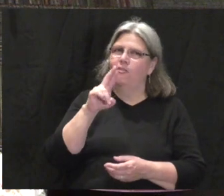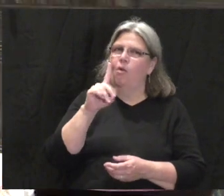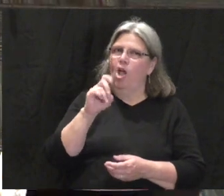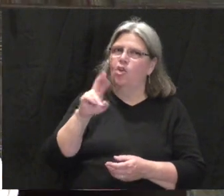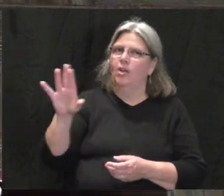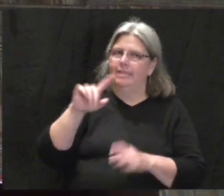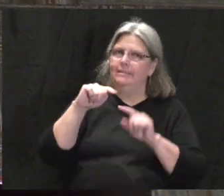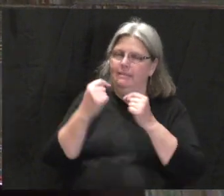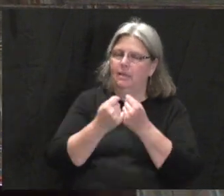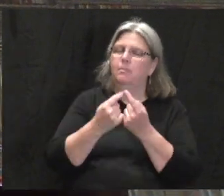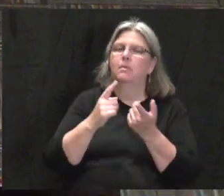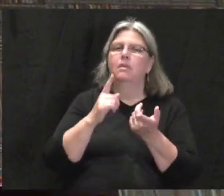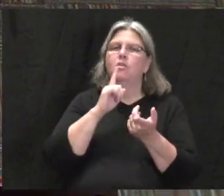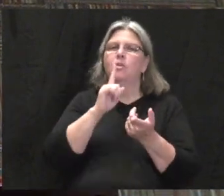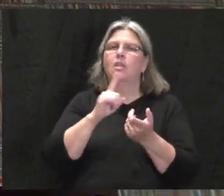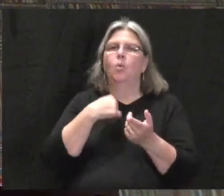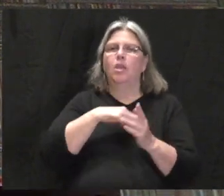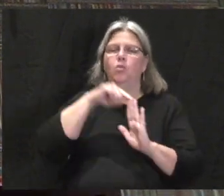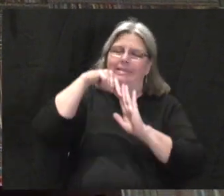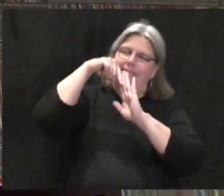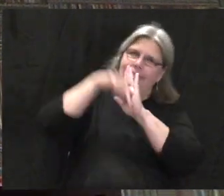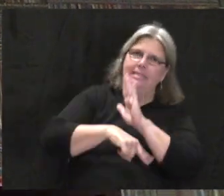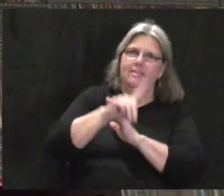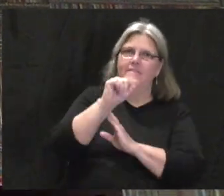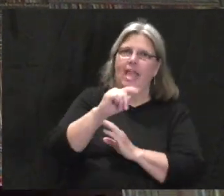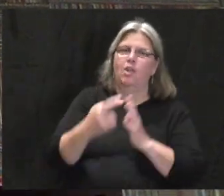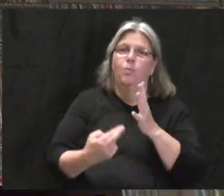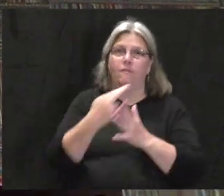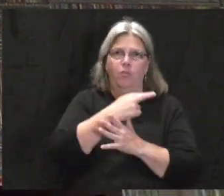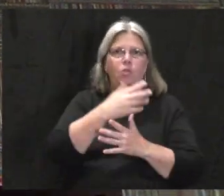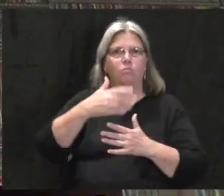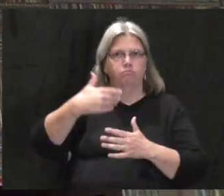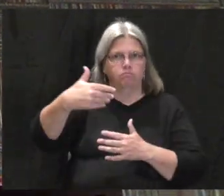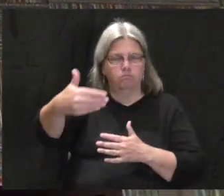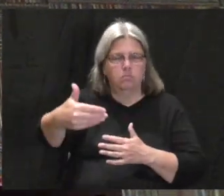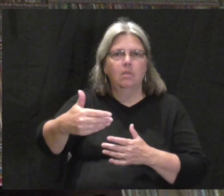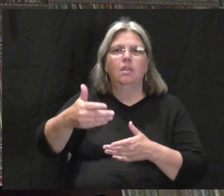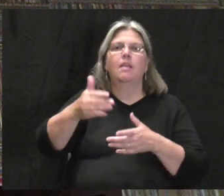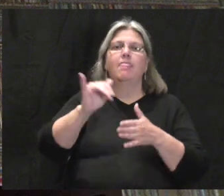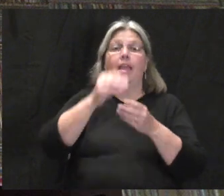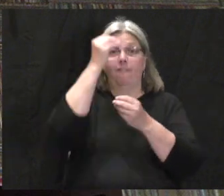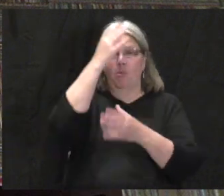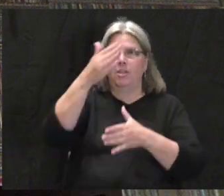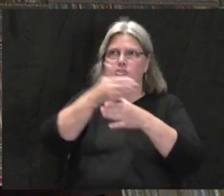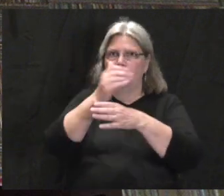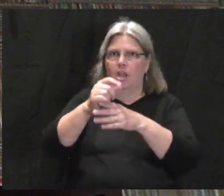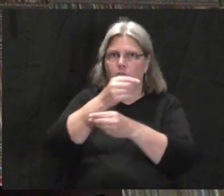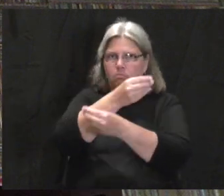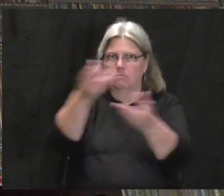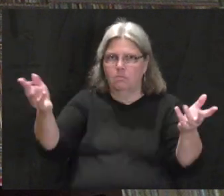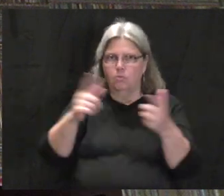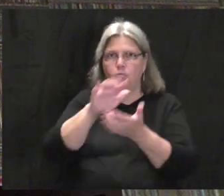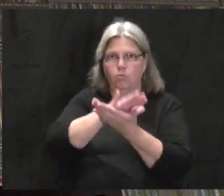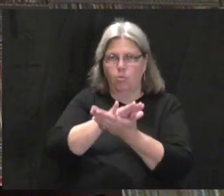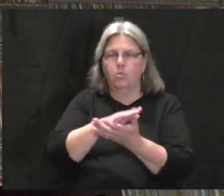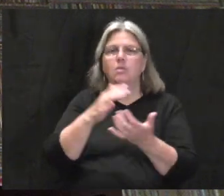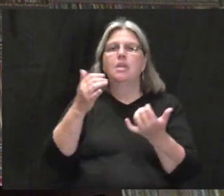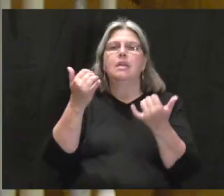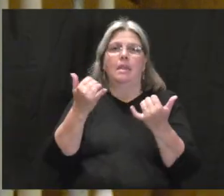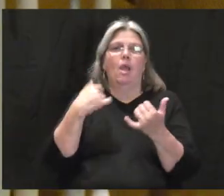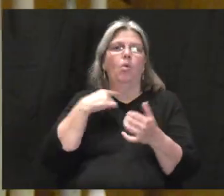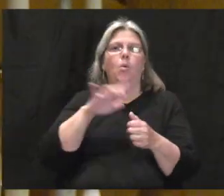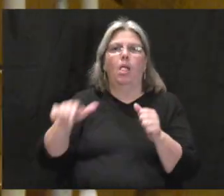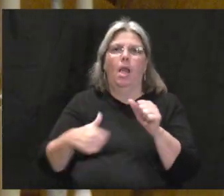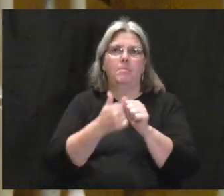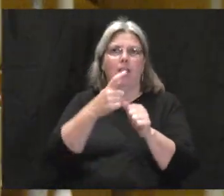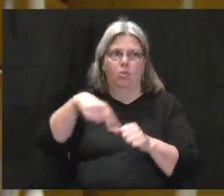a really intensive data review regularly and share that information with schools. And we're going to update you on where we are on several of the